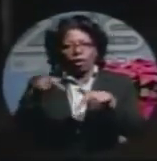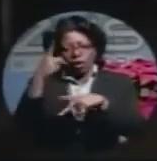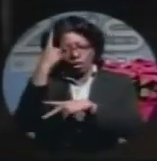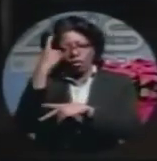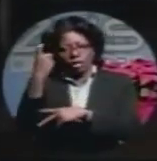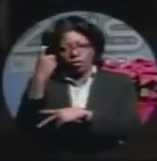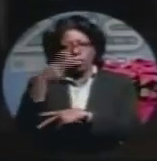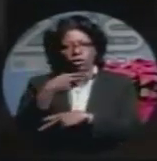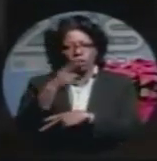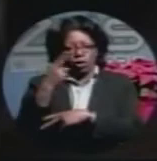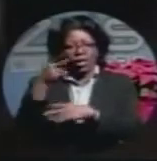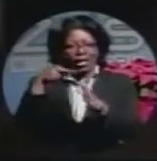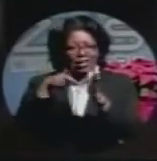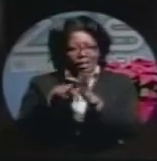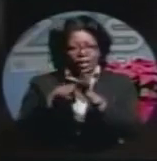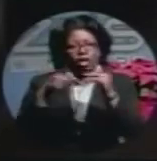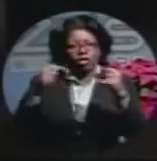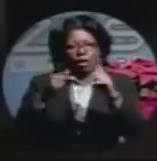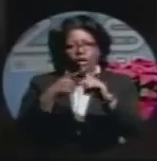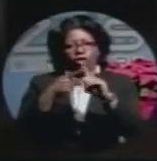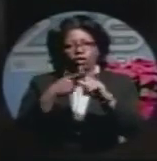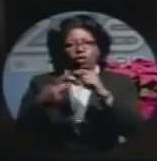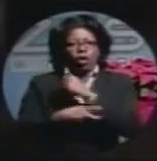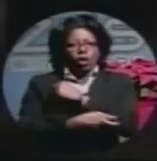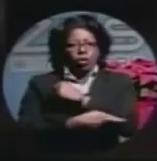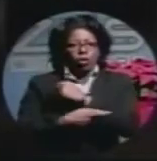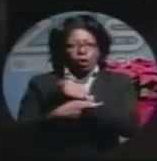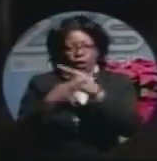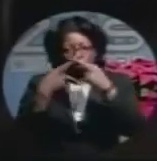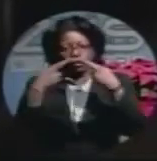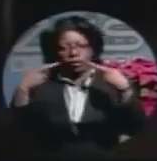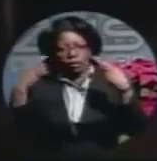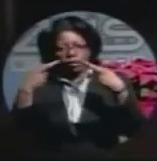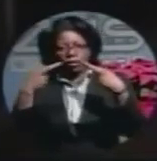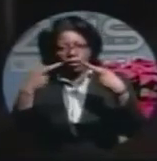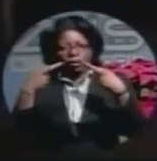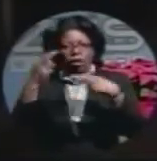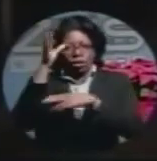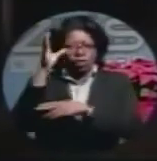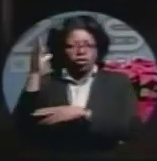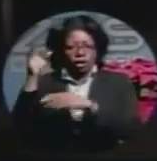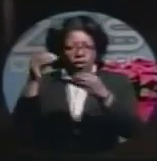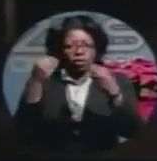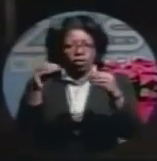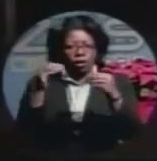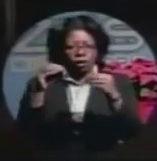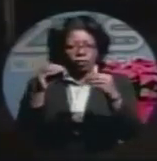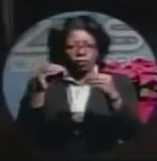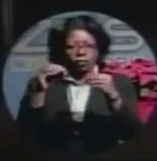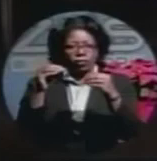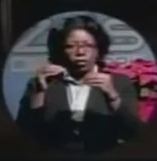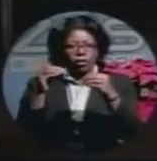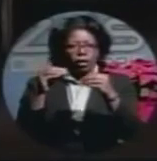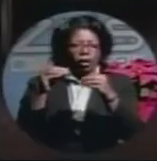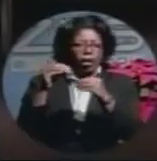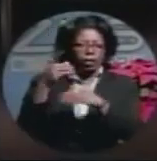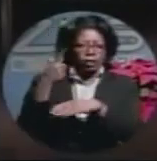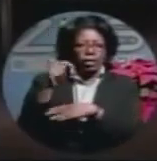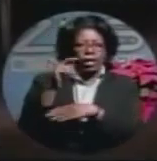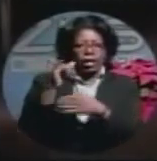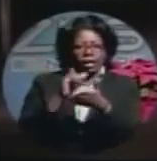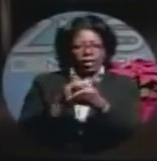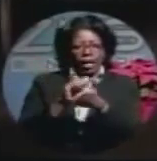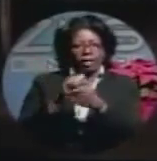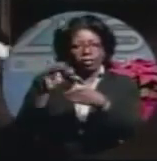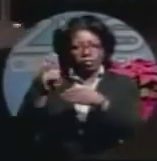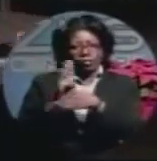after attempting to rob the John Shea food store. And while police are not promoting vigilante justice, it seems business owners are taking